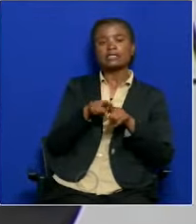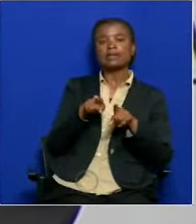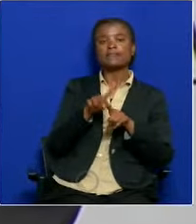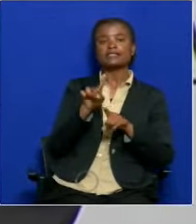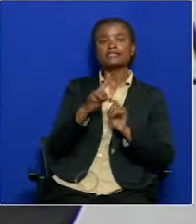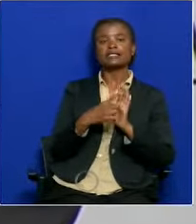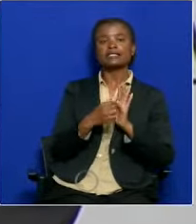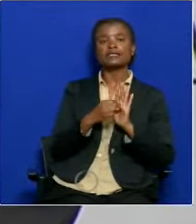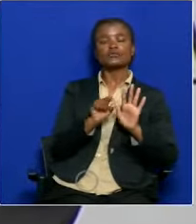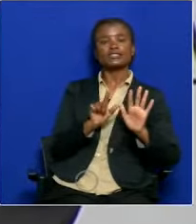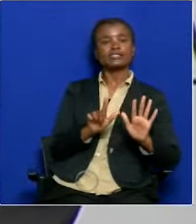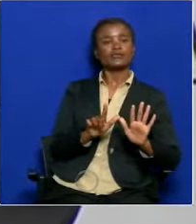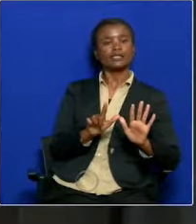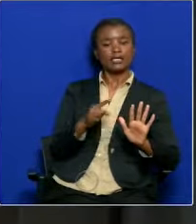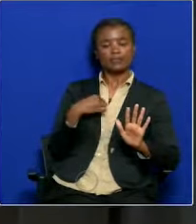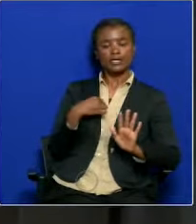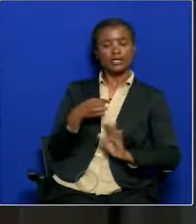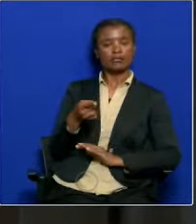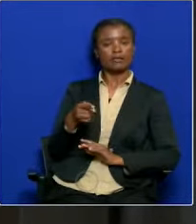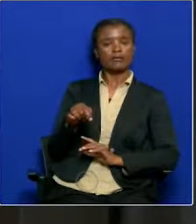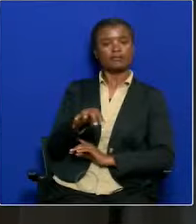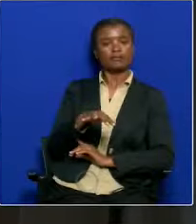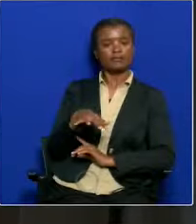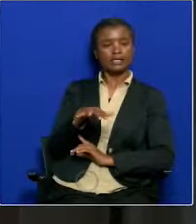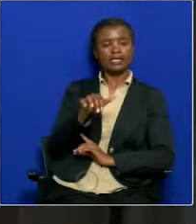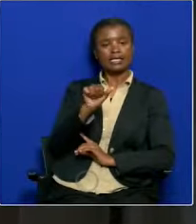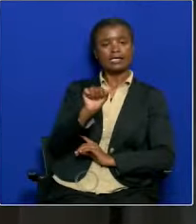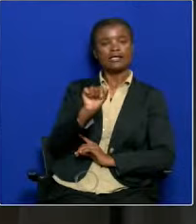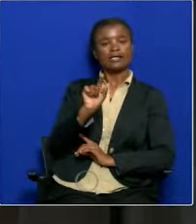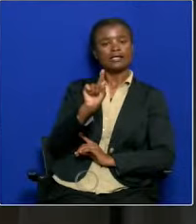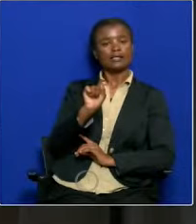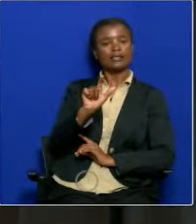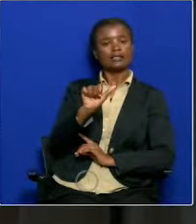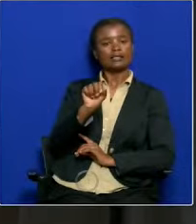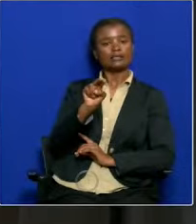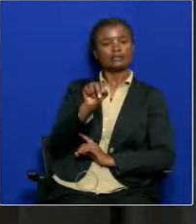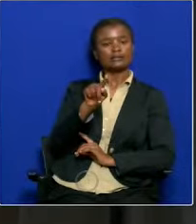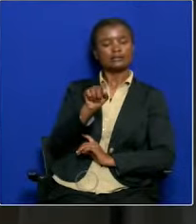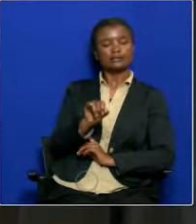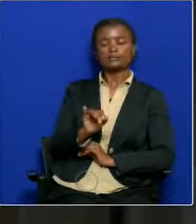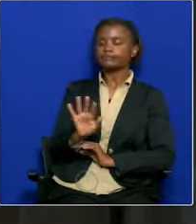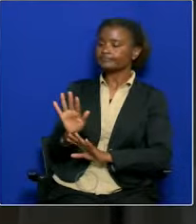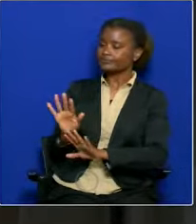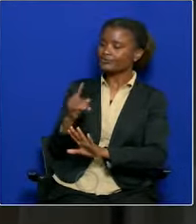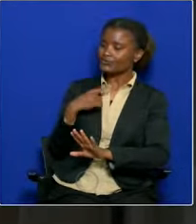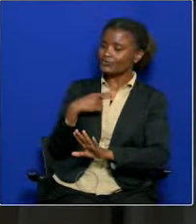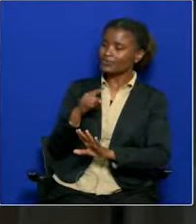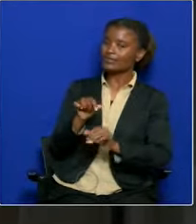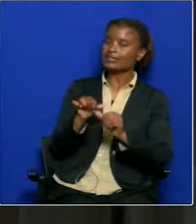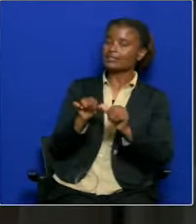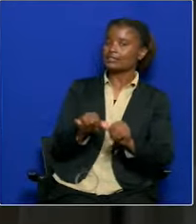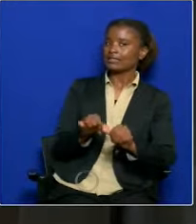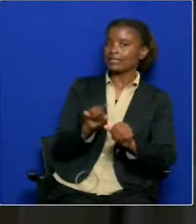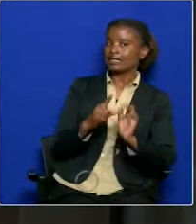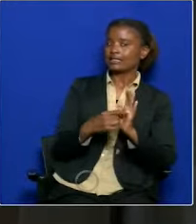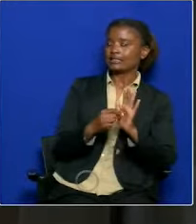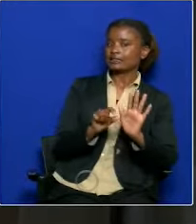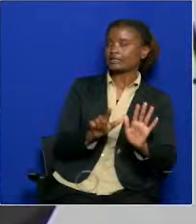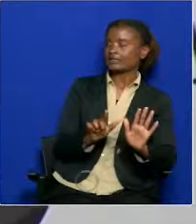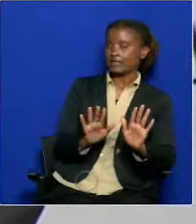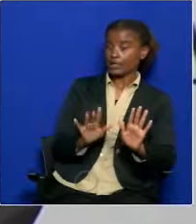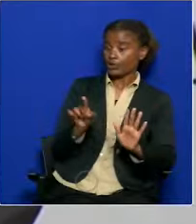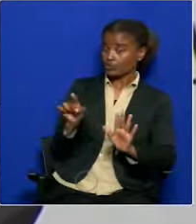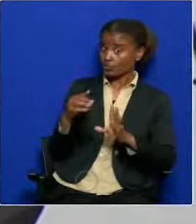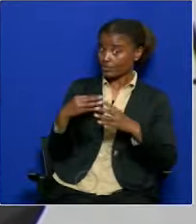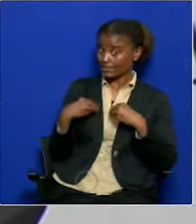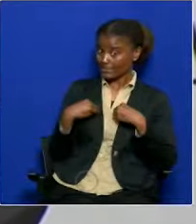Atlantis. General, don't go to the 7th. Just look at page 4, and do you accept that on the 9th of May 2025? Yes. What